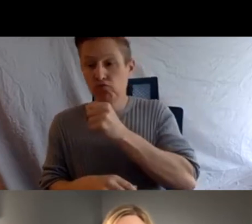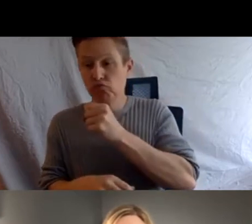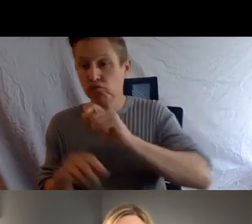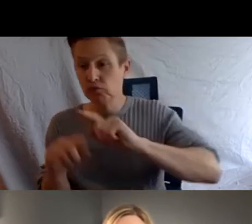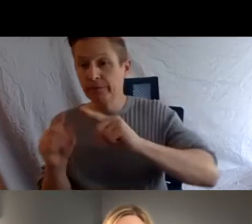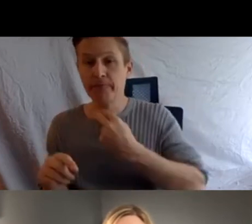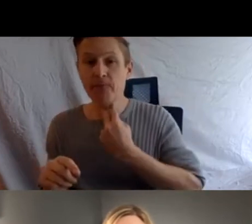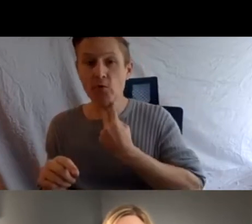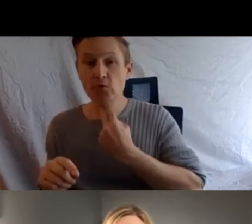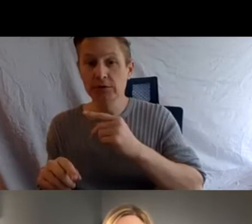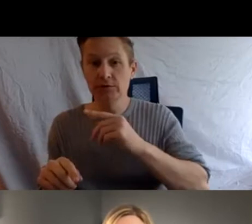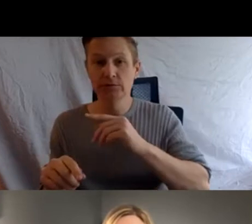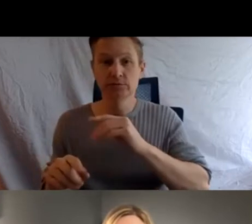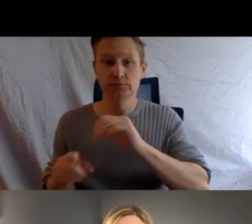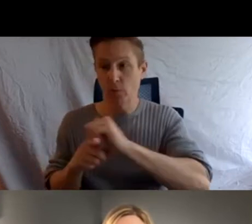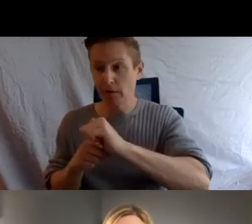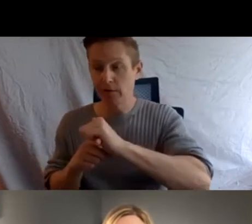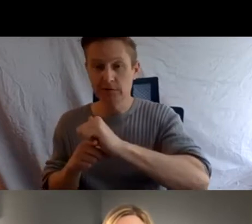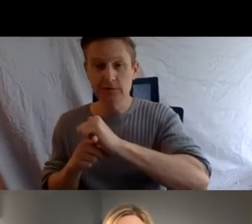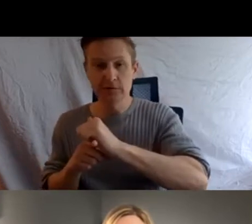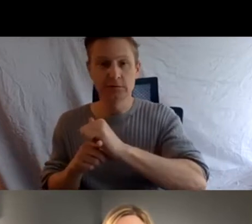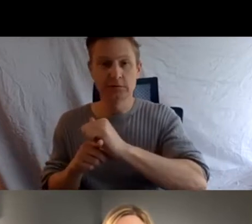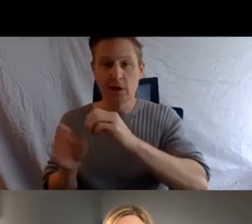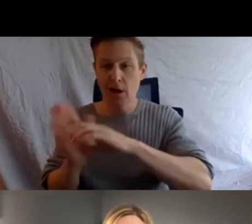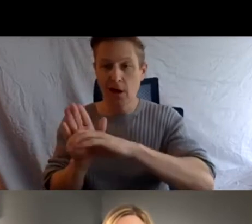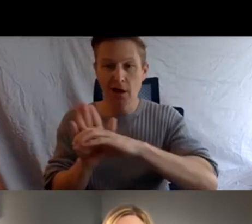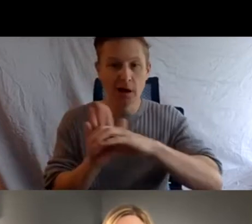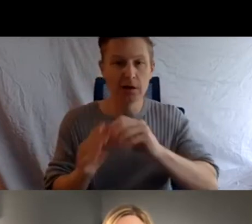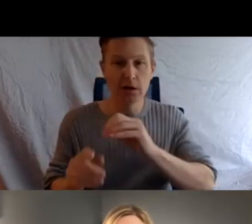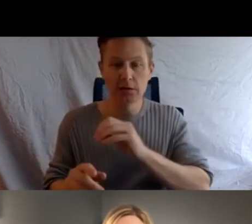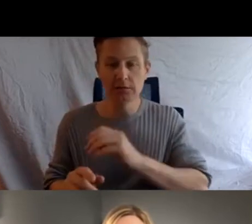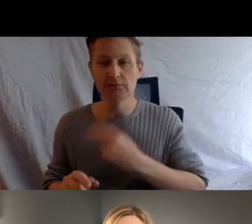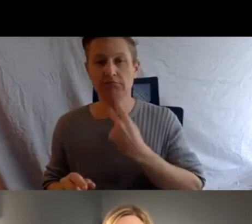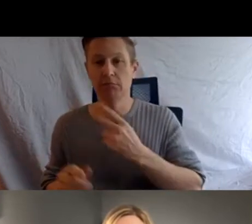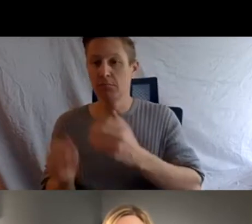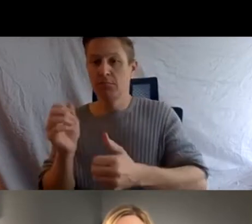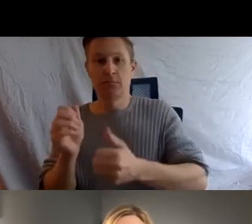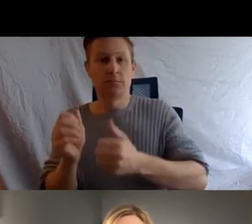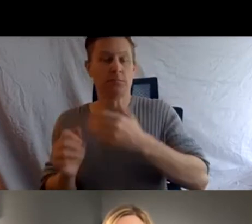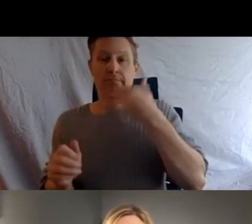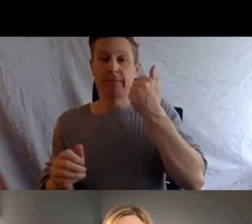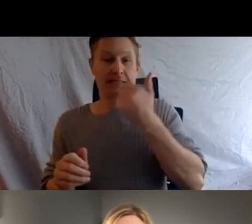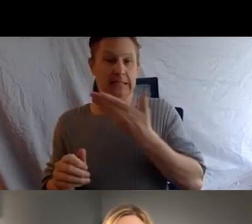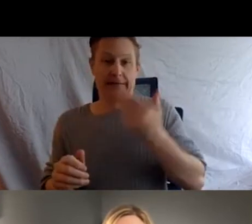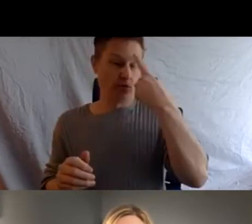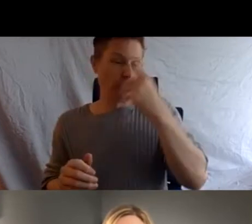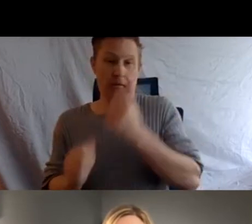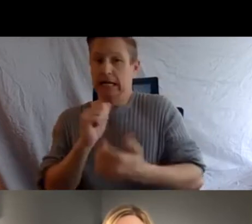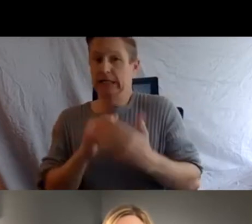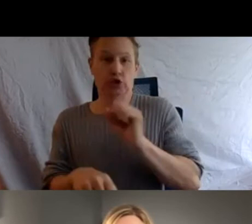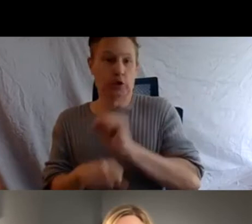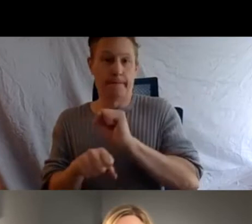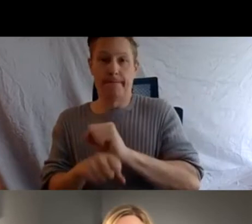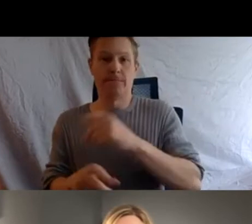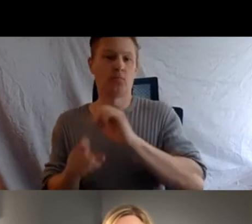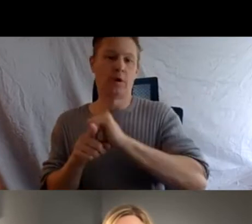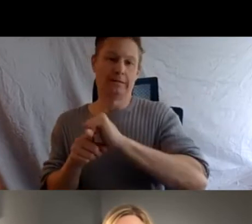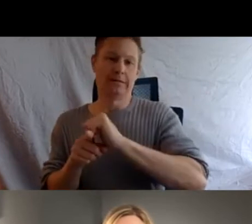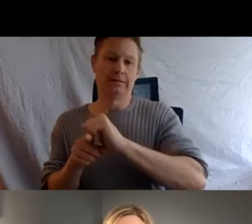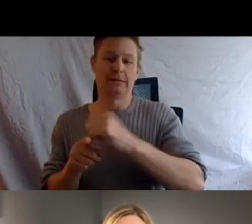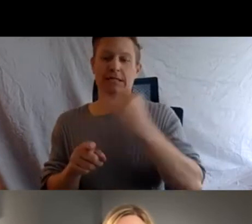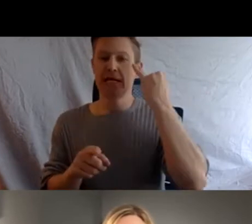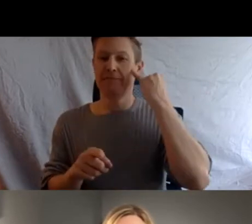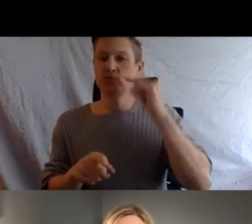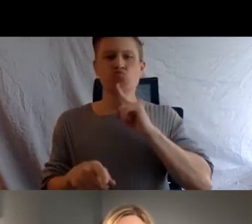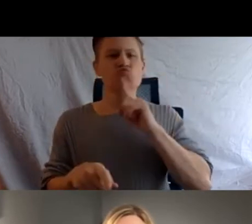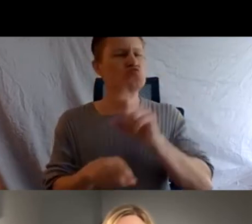I think that the best thing for any job is to just practice. And if it's something that you genuinely want